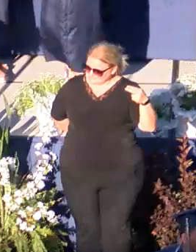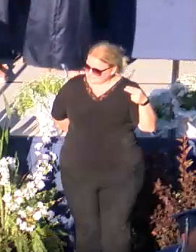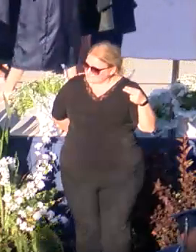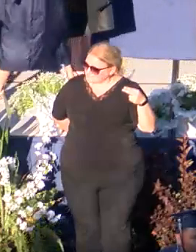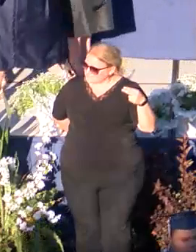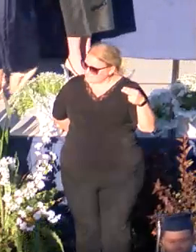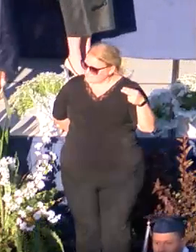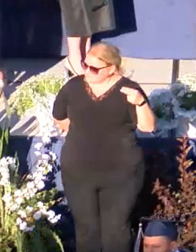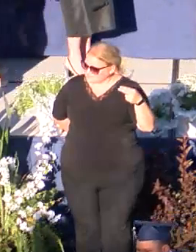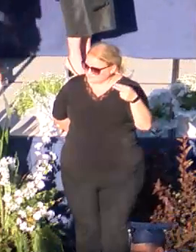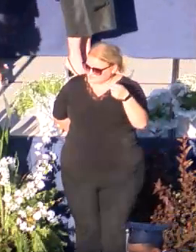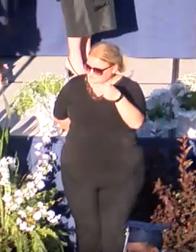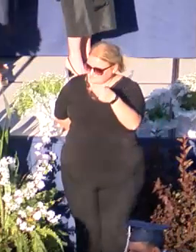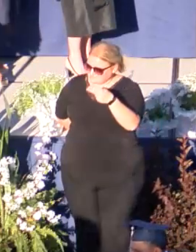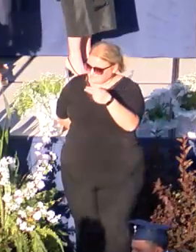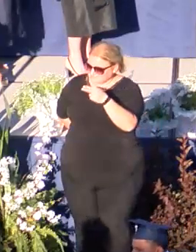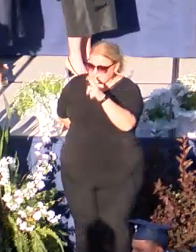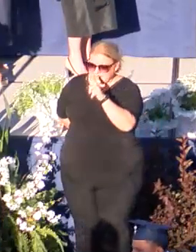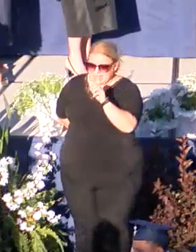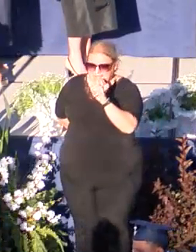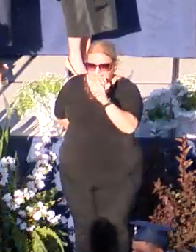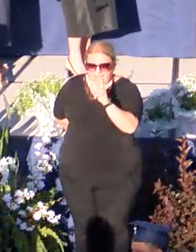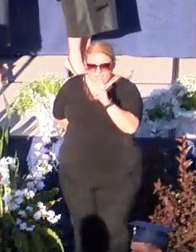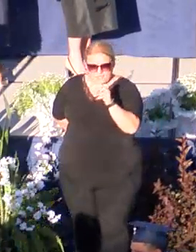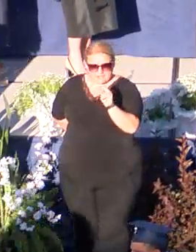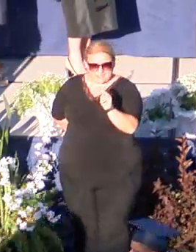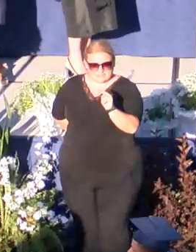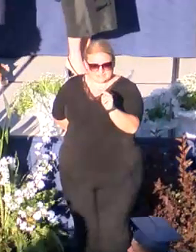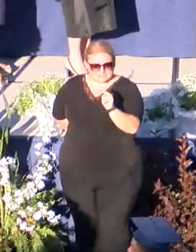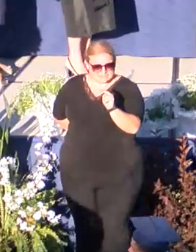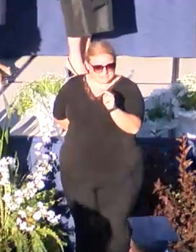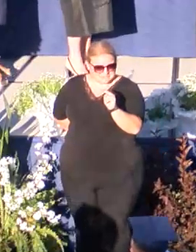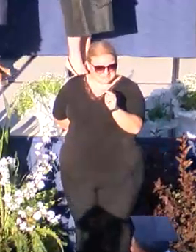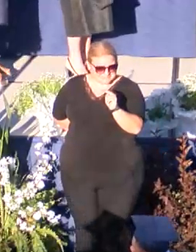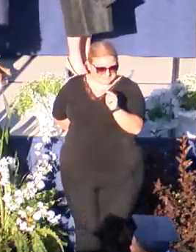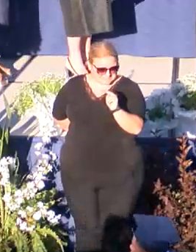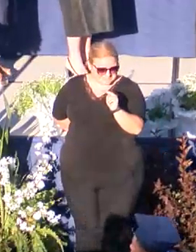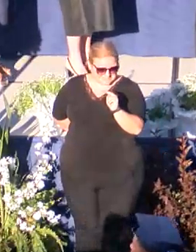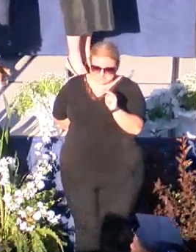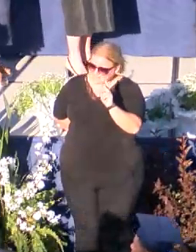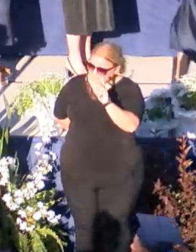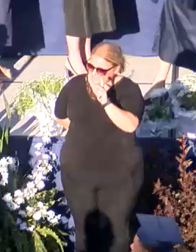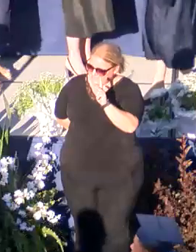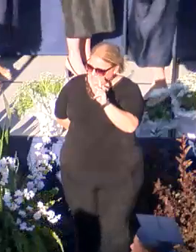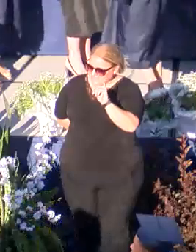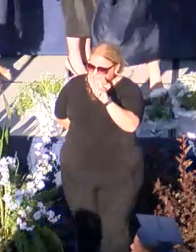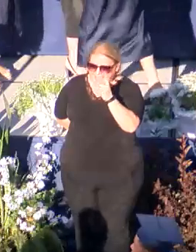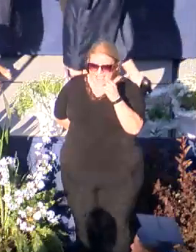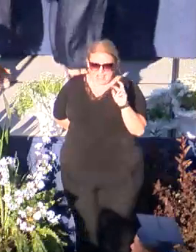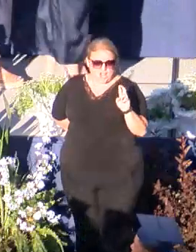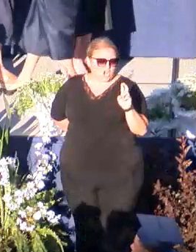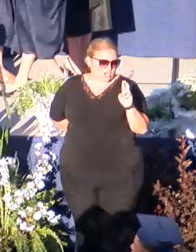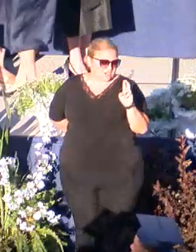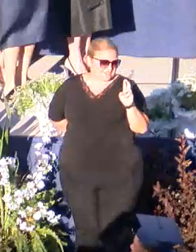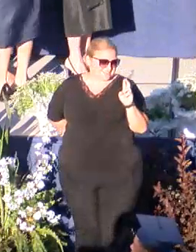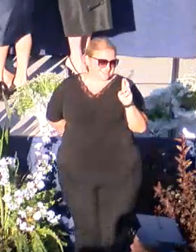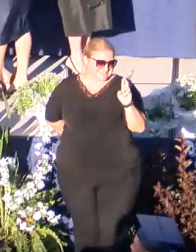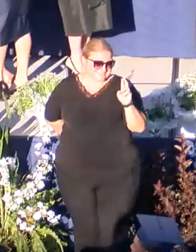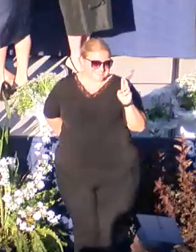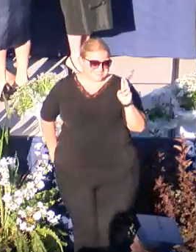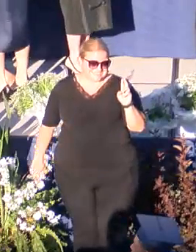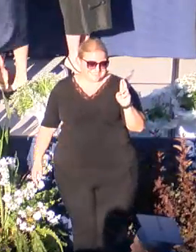Laura Enriquez Beltran. Carlos Alexis Cordova